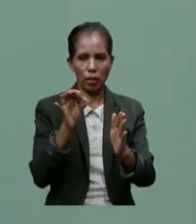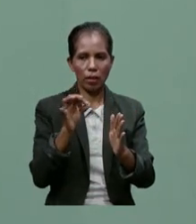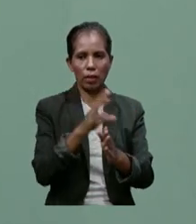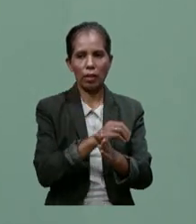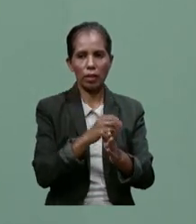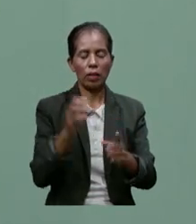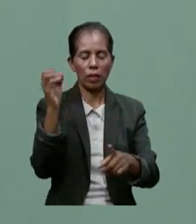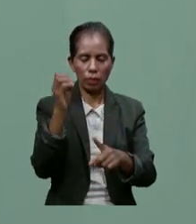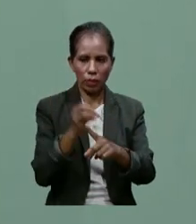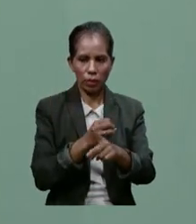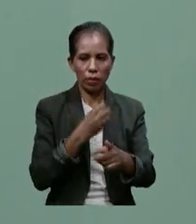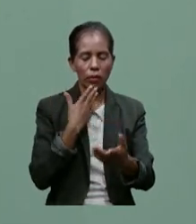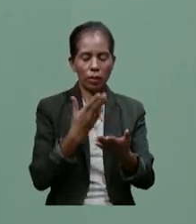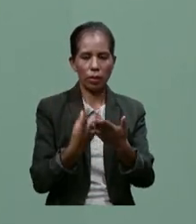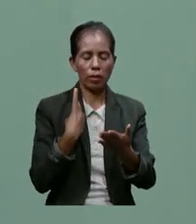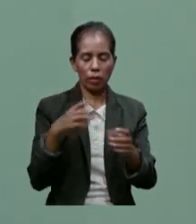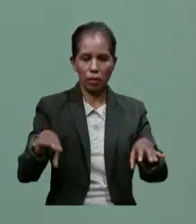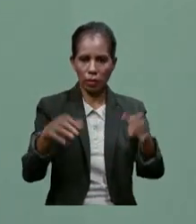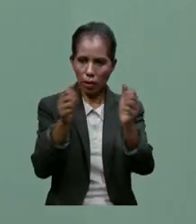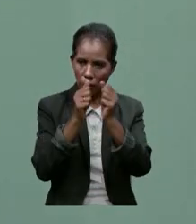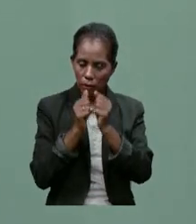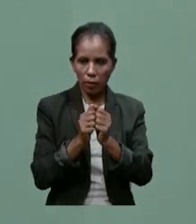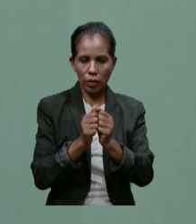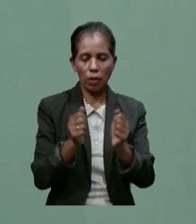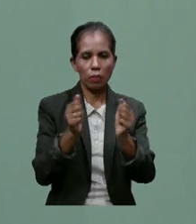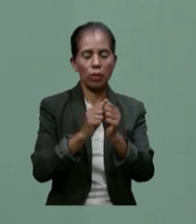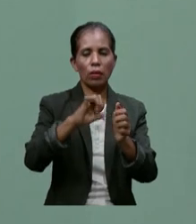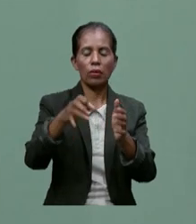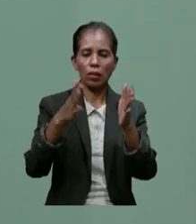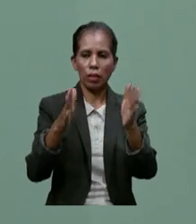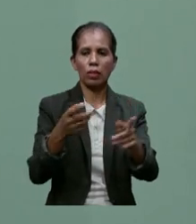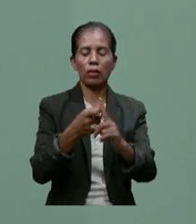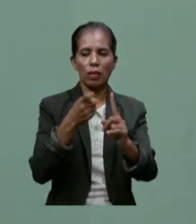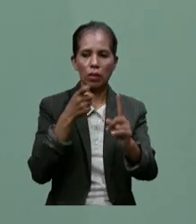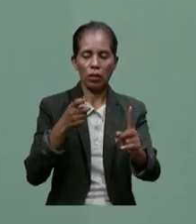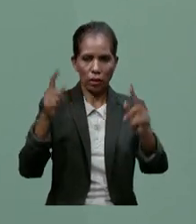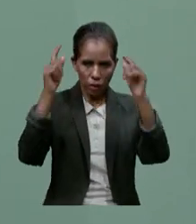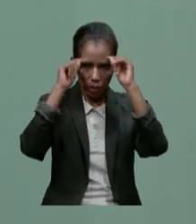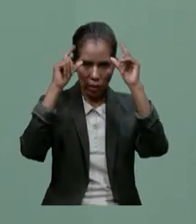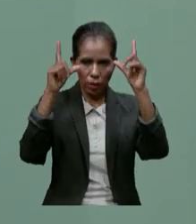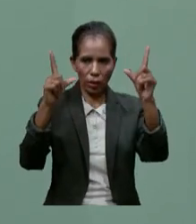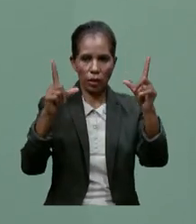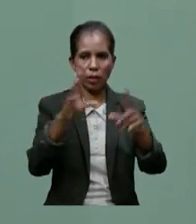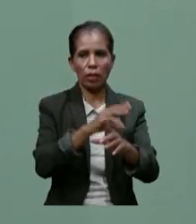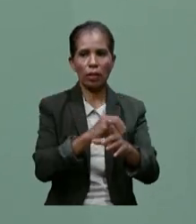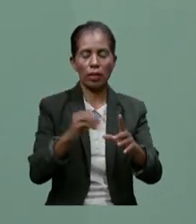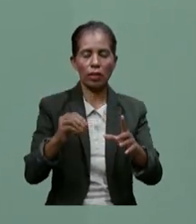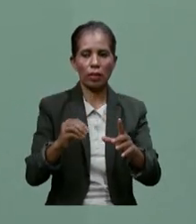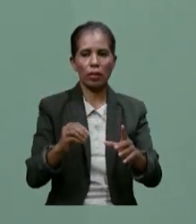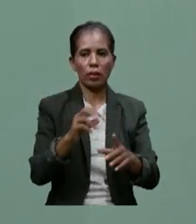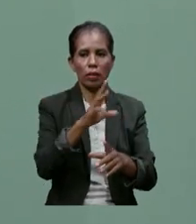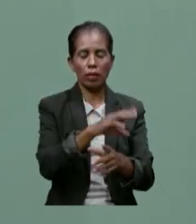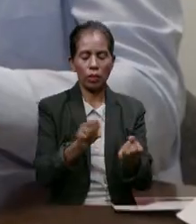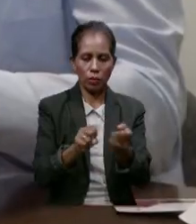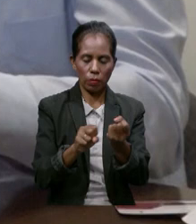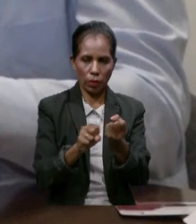other opportunity where we can work together with journalists from Timor-Leste also in regard to training and to support